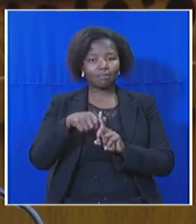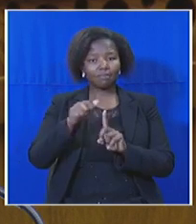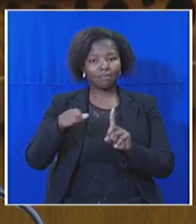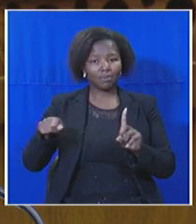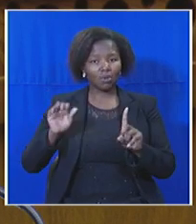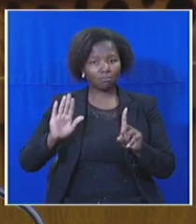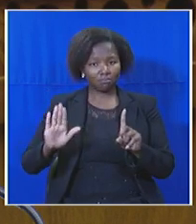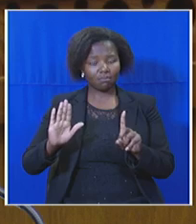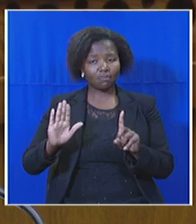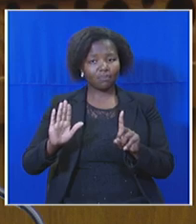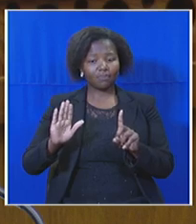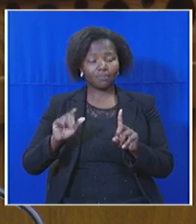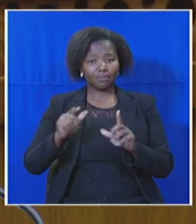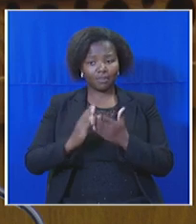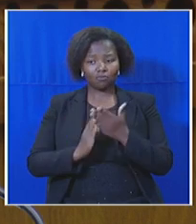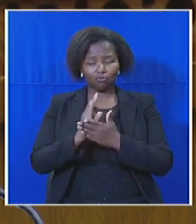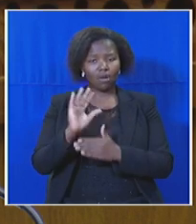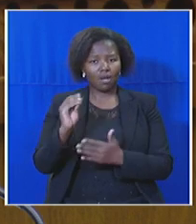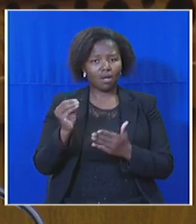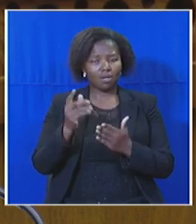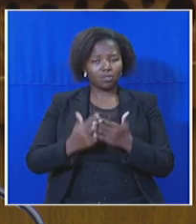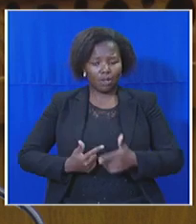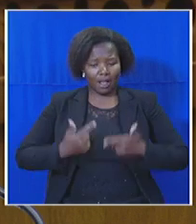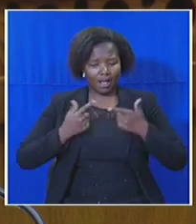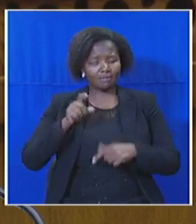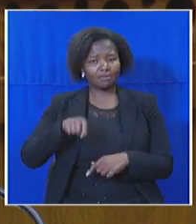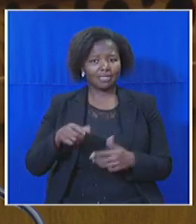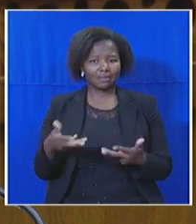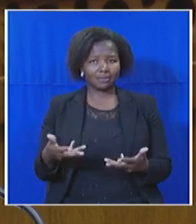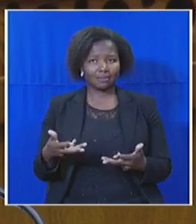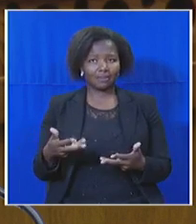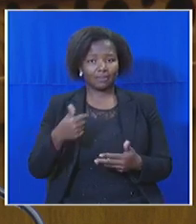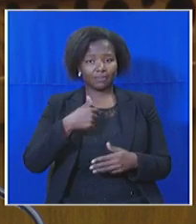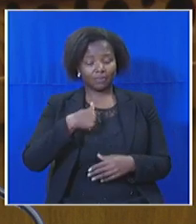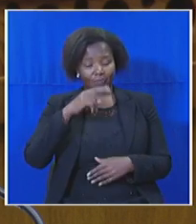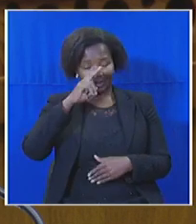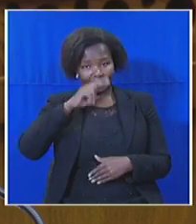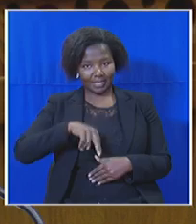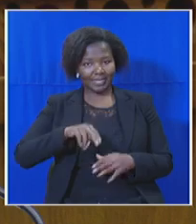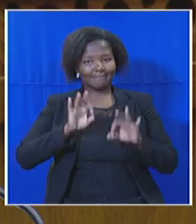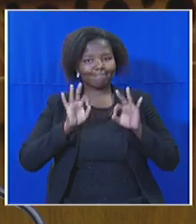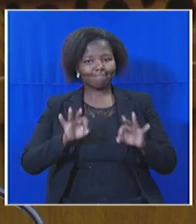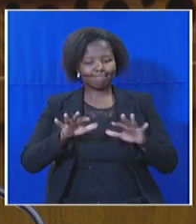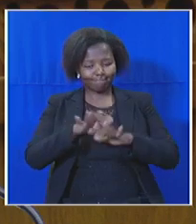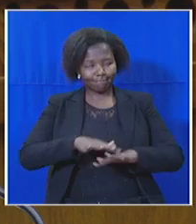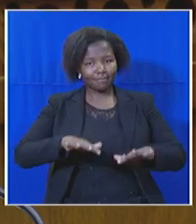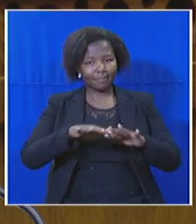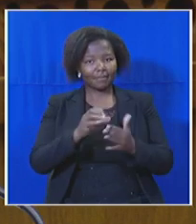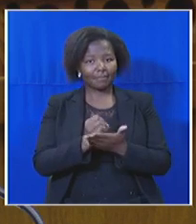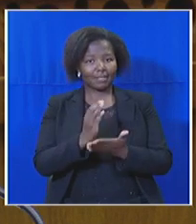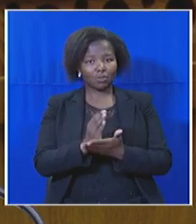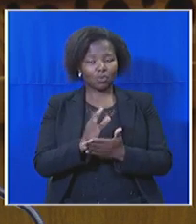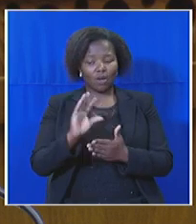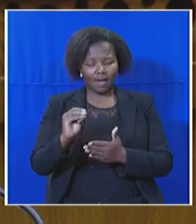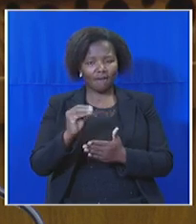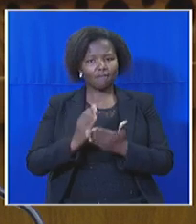has a right to life. We need a revolution, aimed at securing the right to life,